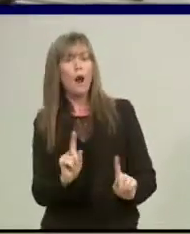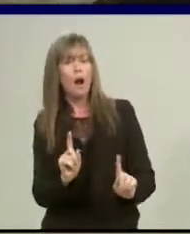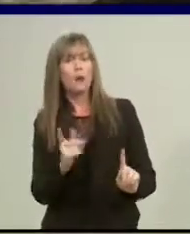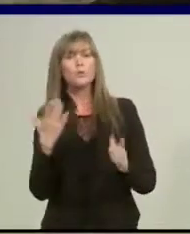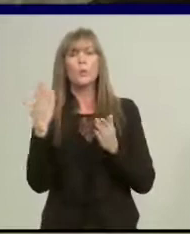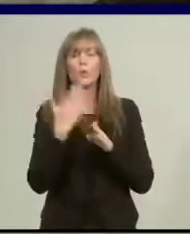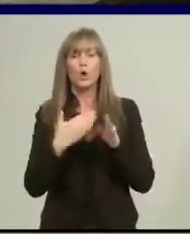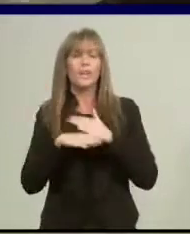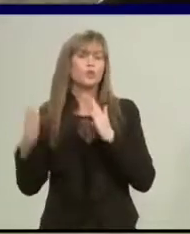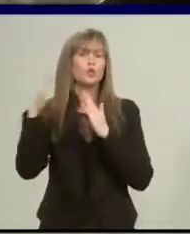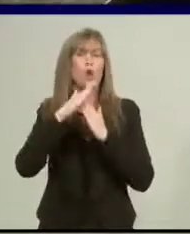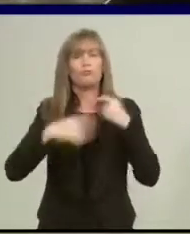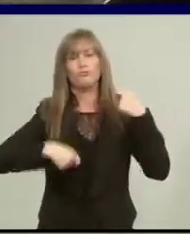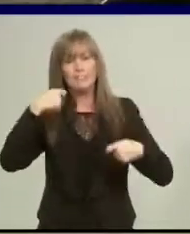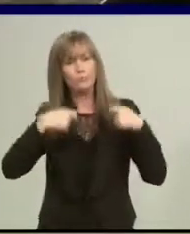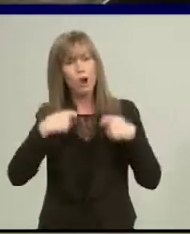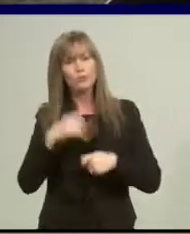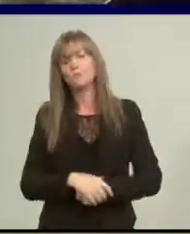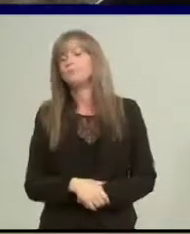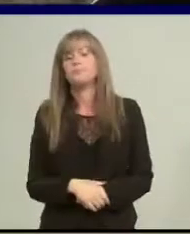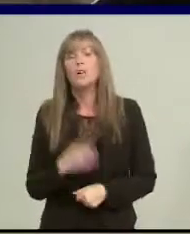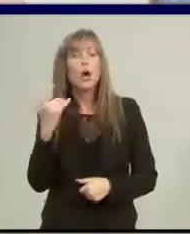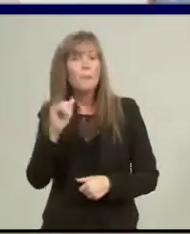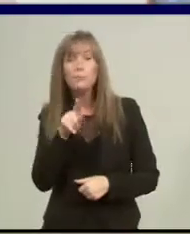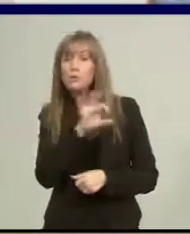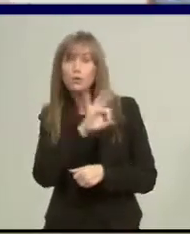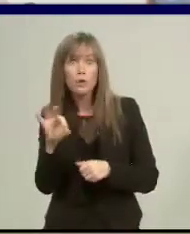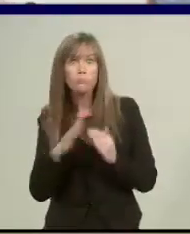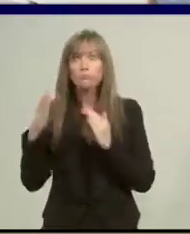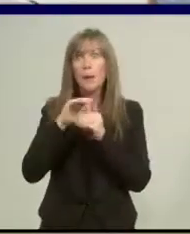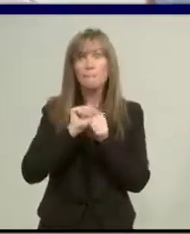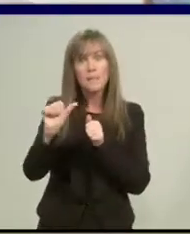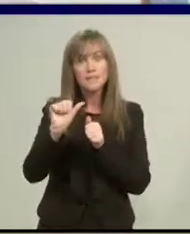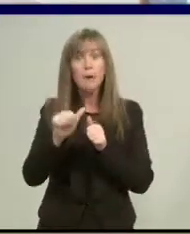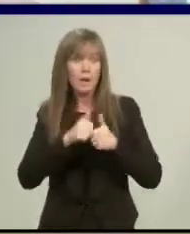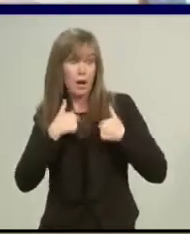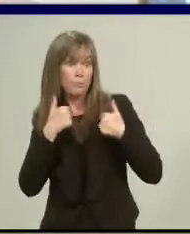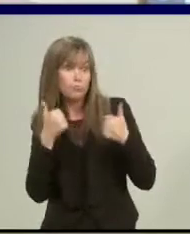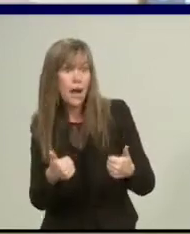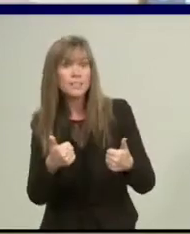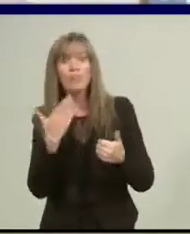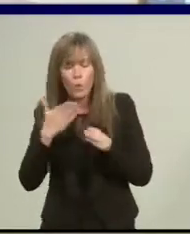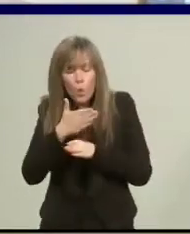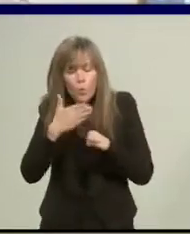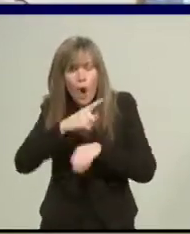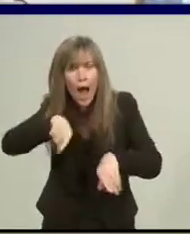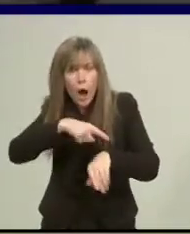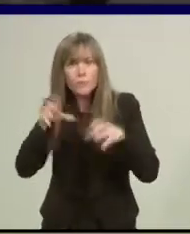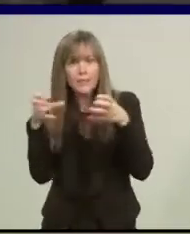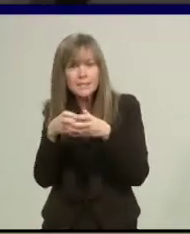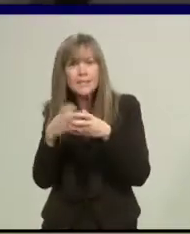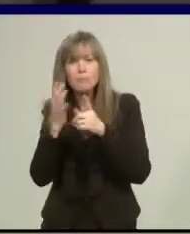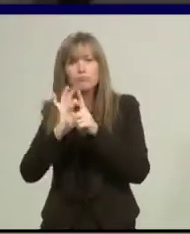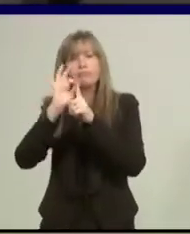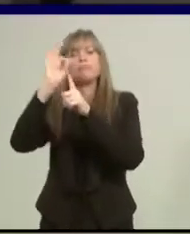top restaurants. So you might not be the absolute best, but you might be really great and then have to work as a team and put in the hours of practice and all those great things.